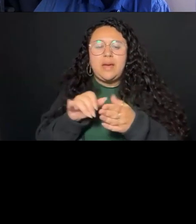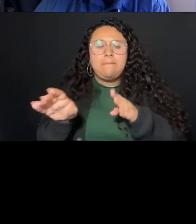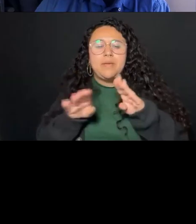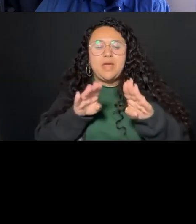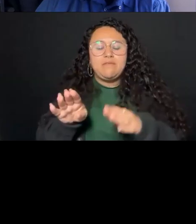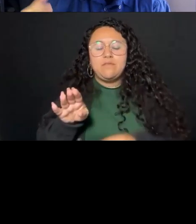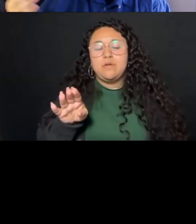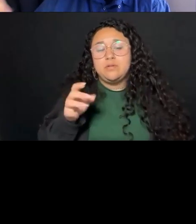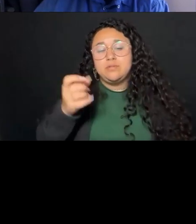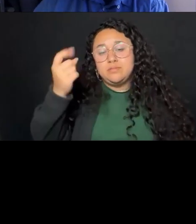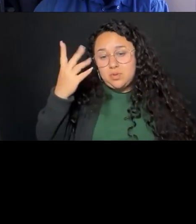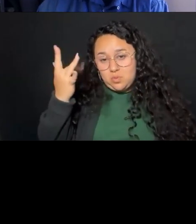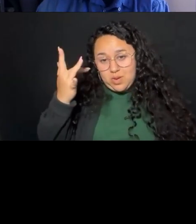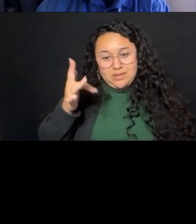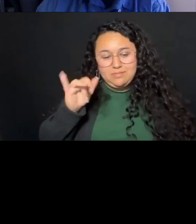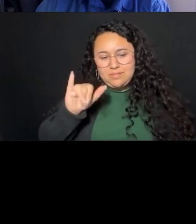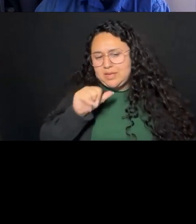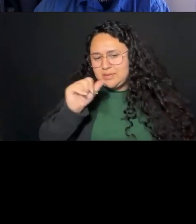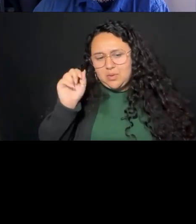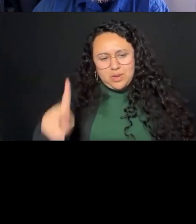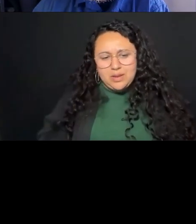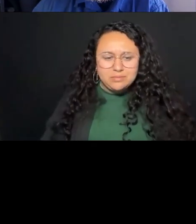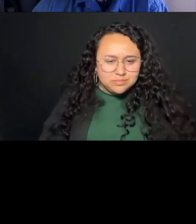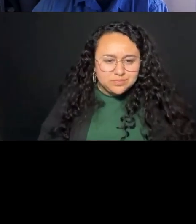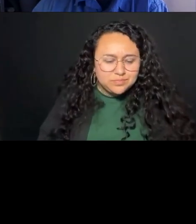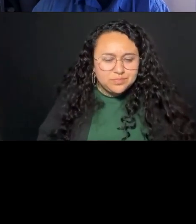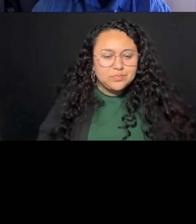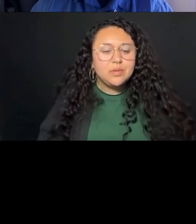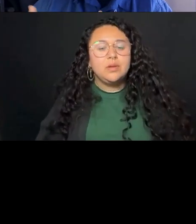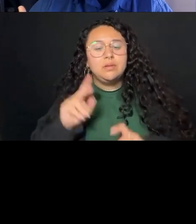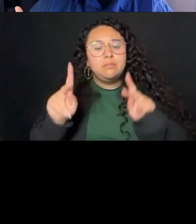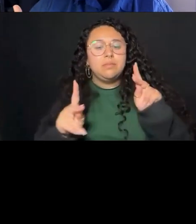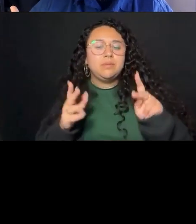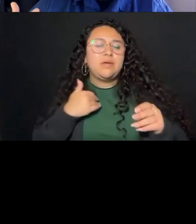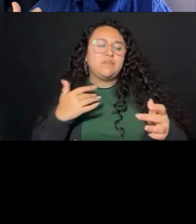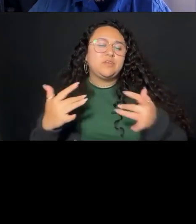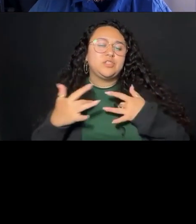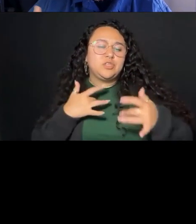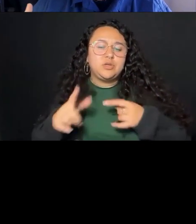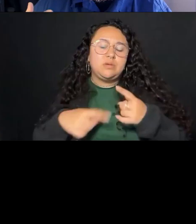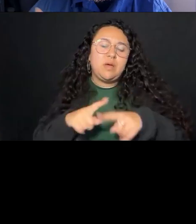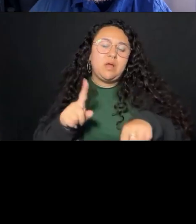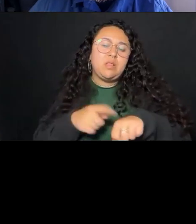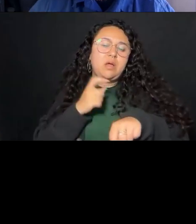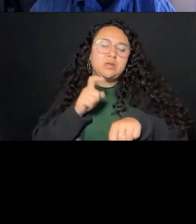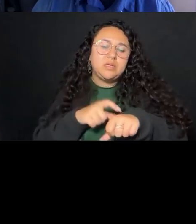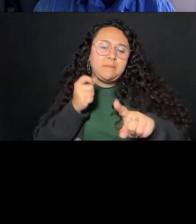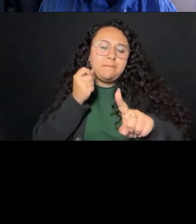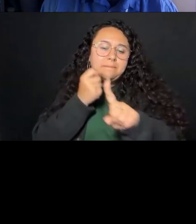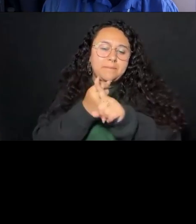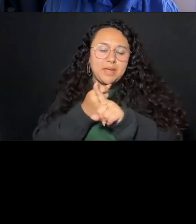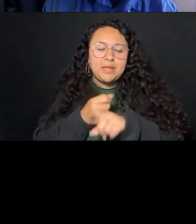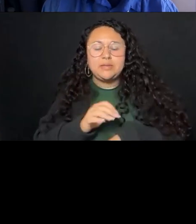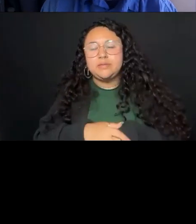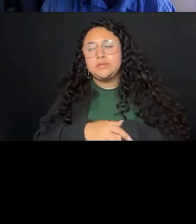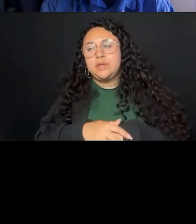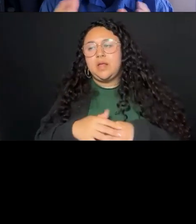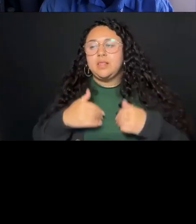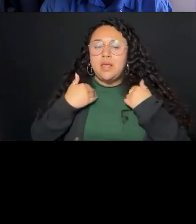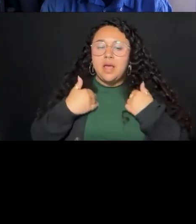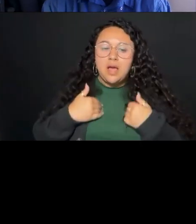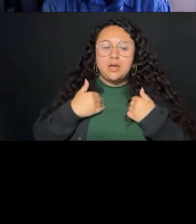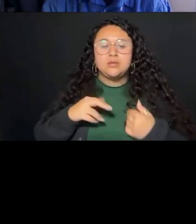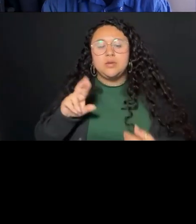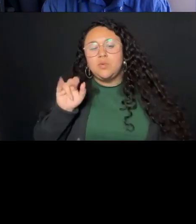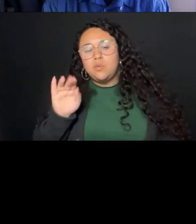okay. People might have concerns about the long-term impact about folks' lungs or rib development or their